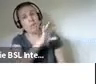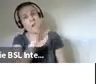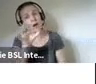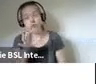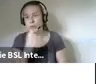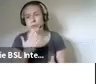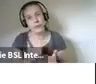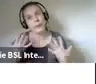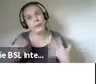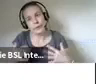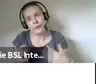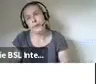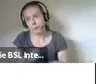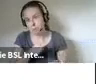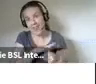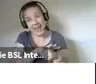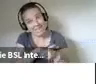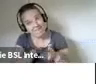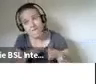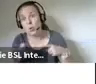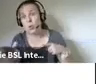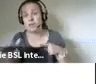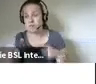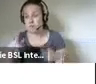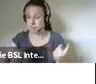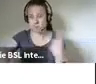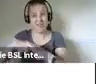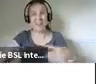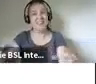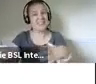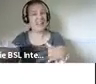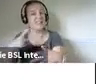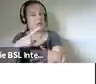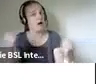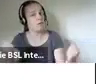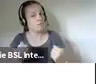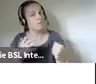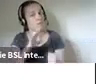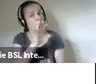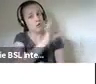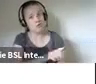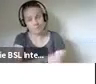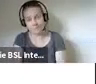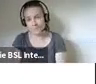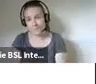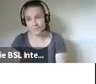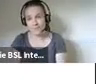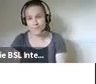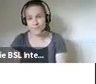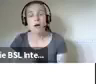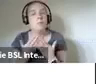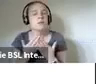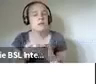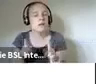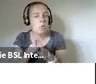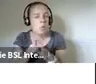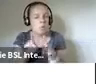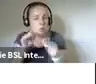influential in changing and influencing the sector. What our study did was we also zoned into four